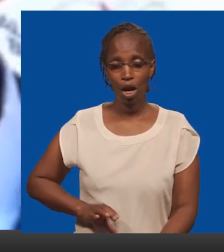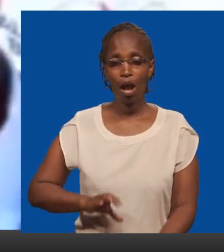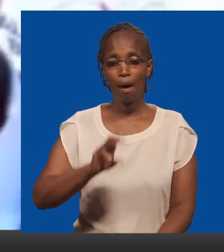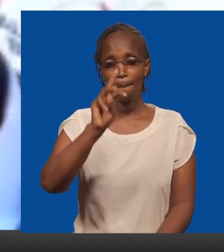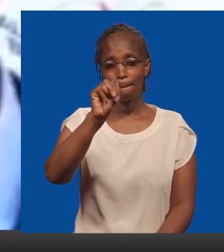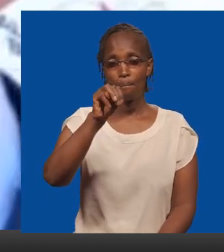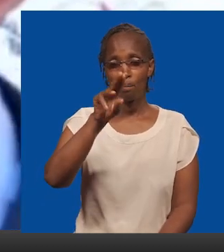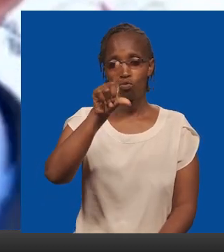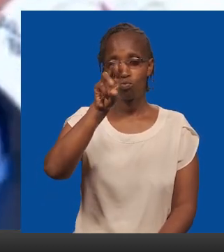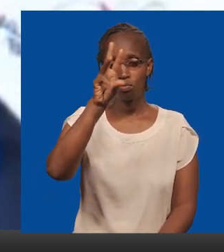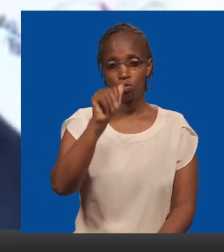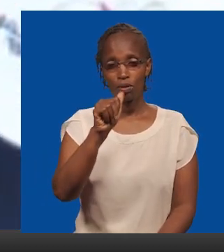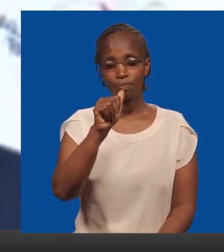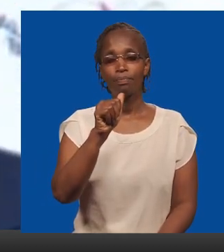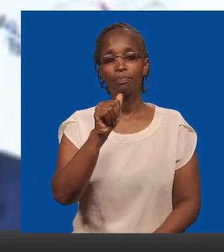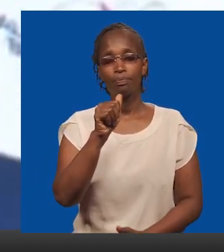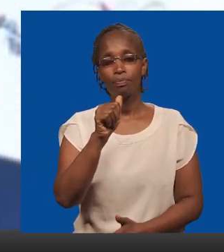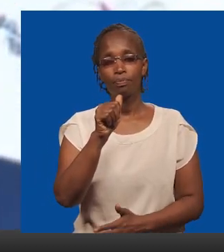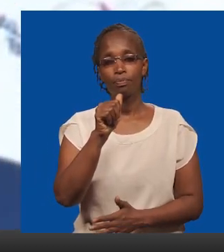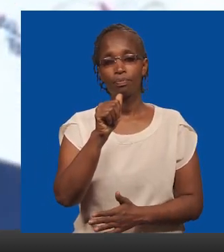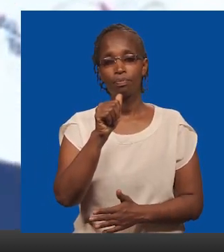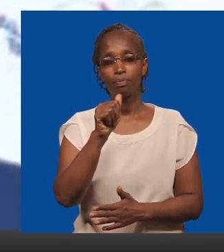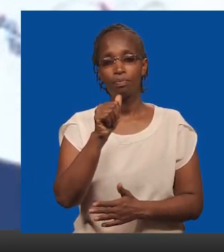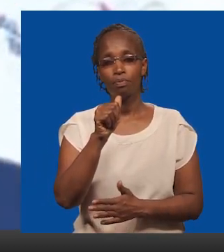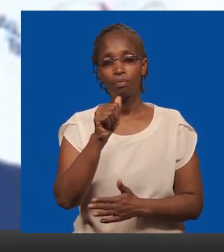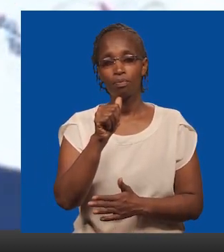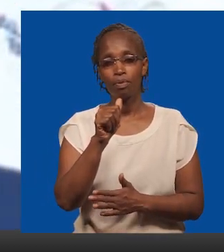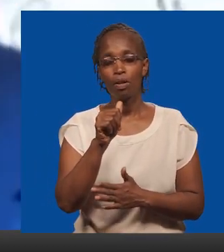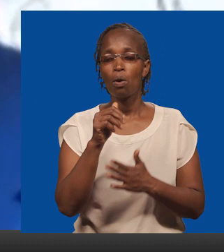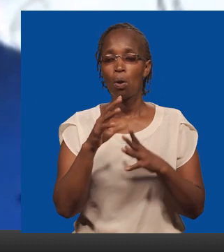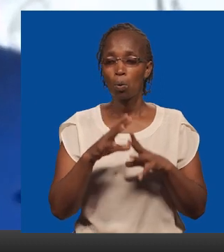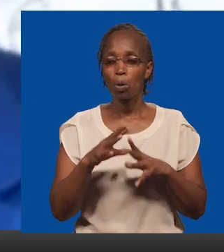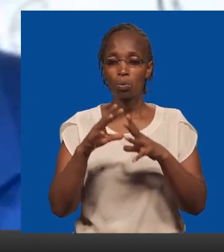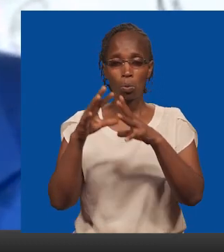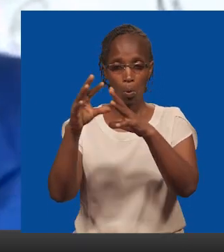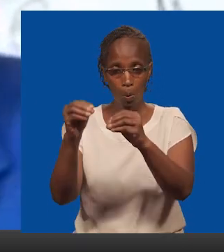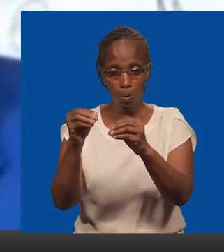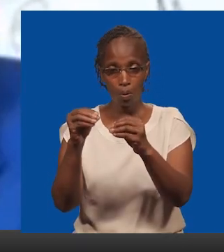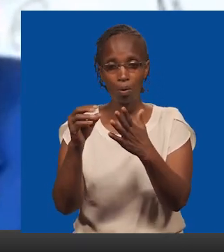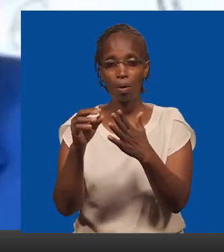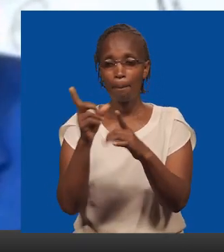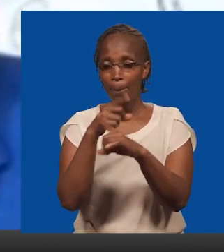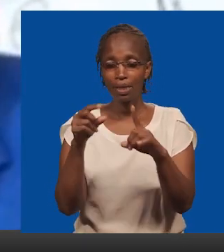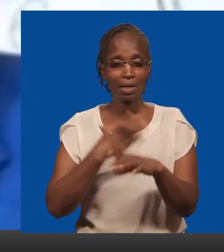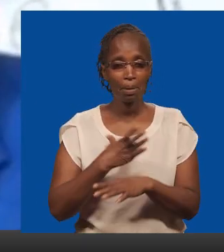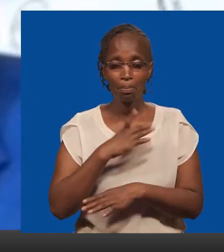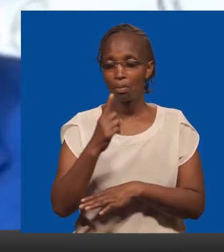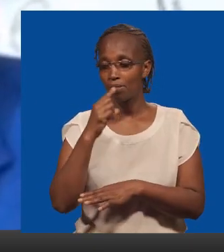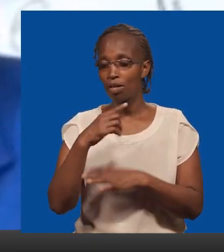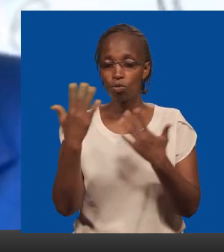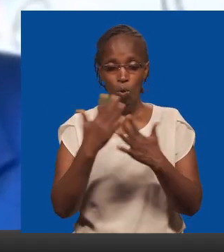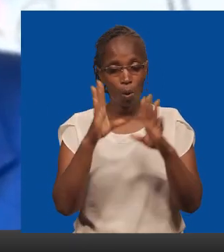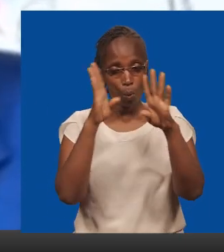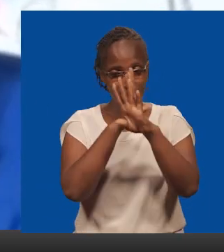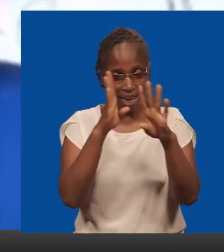together with Commissioner Molu and CEO Marjan. And so they went in Siberia, but they are